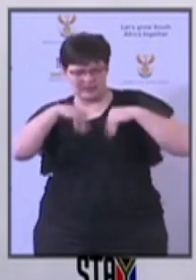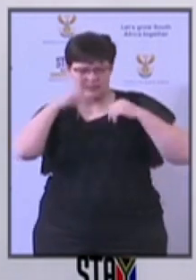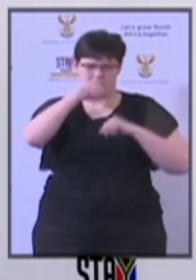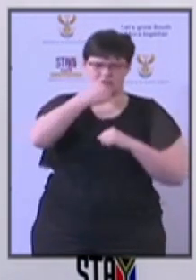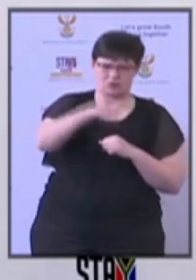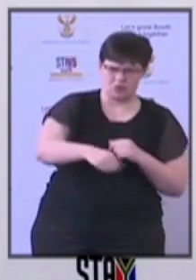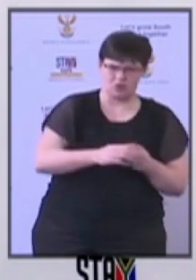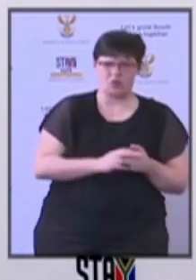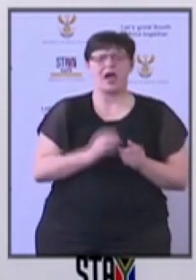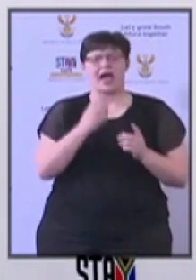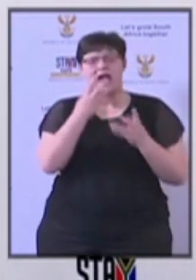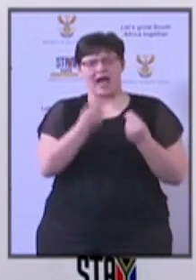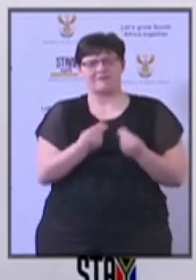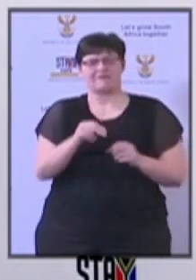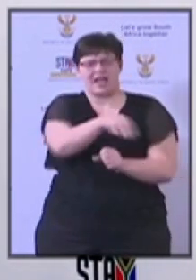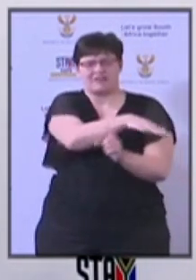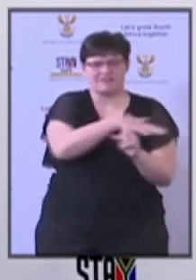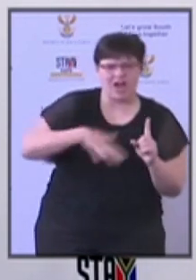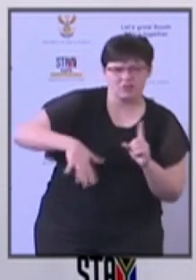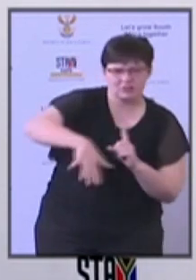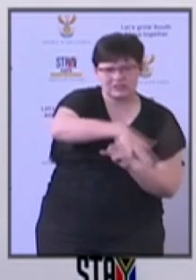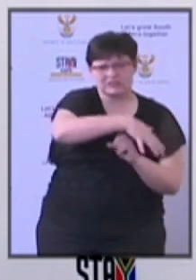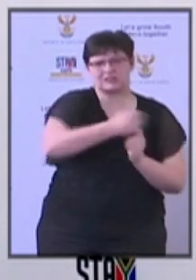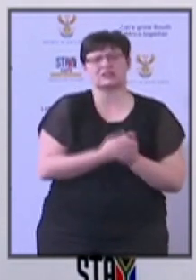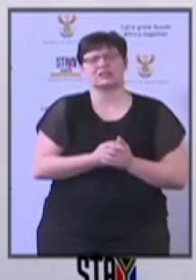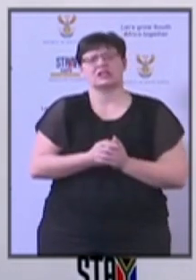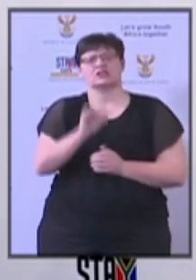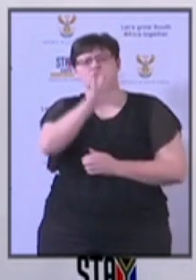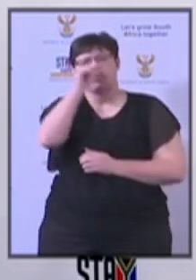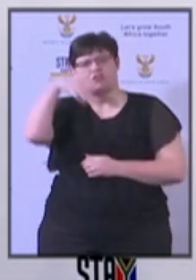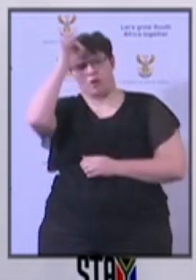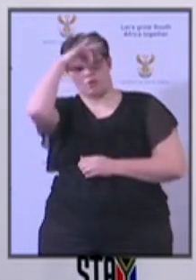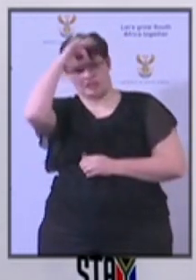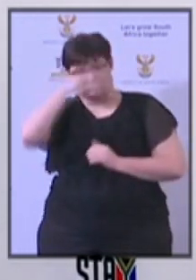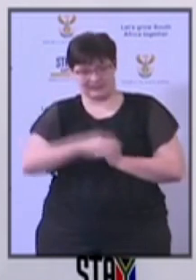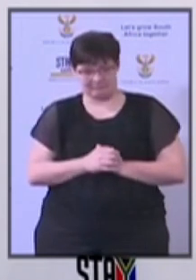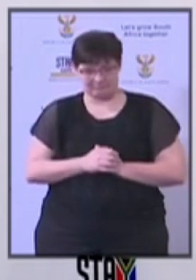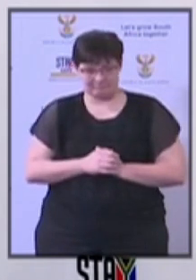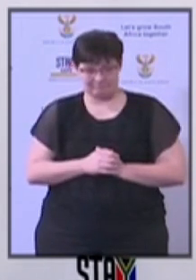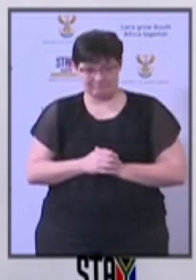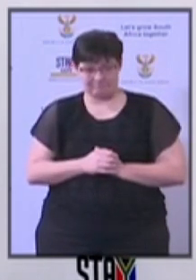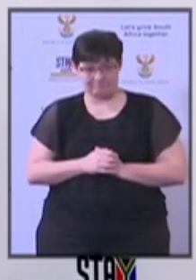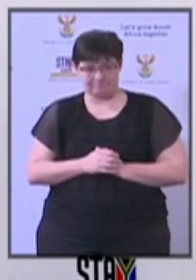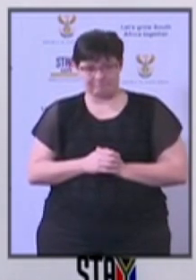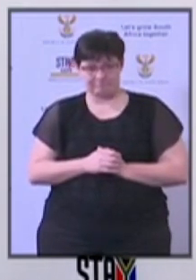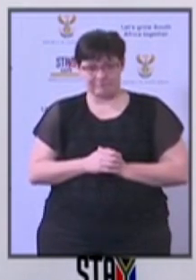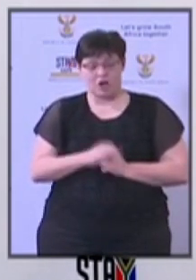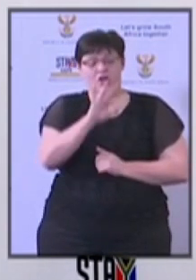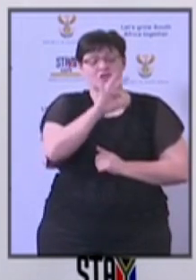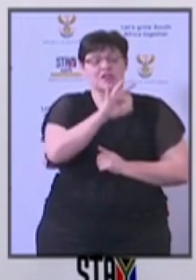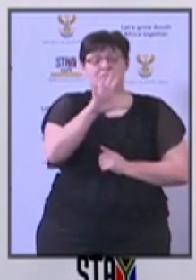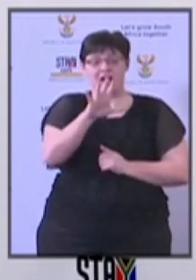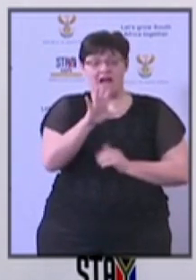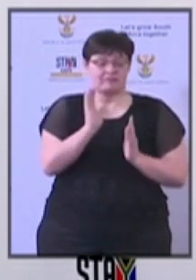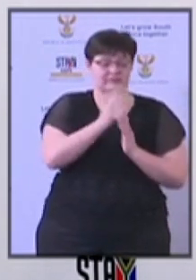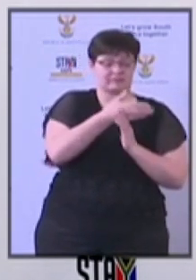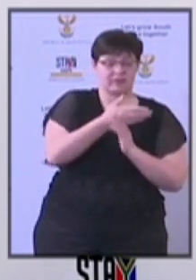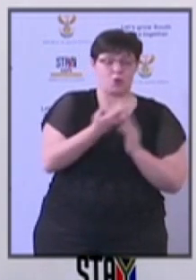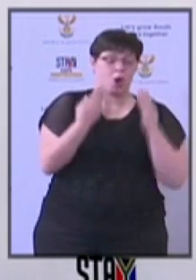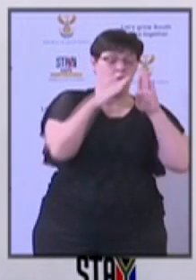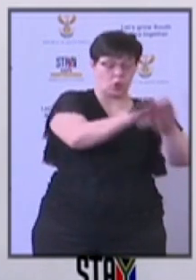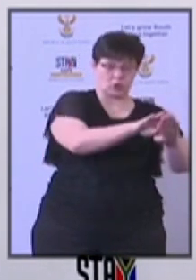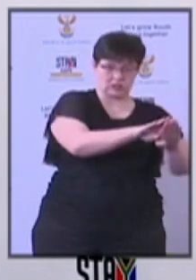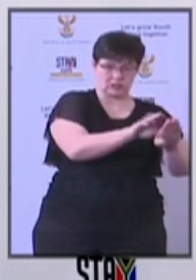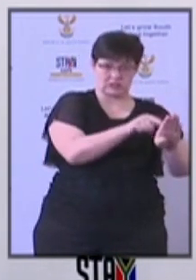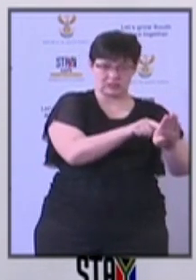got Environment. We've got South African Police Service. Now, in the 35 ports of entry, which we closed,